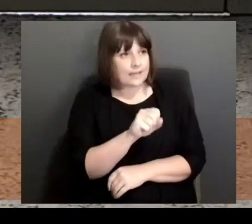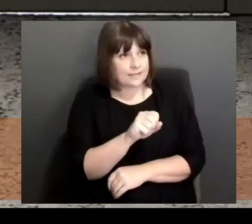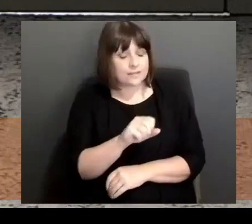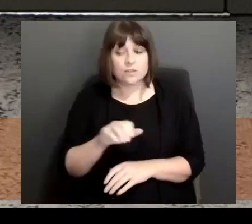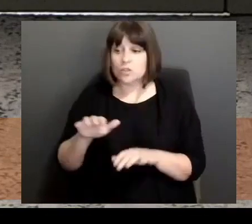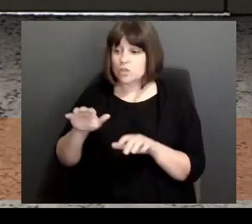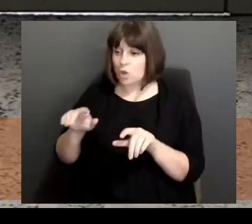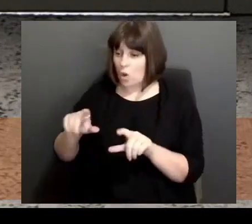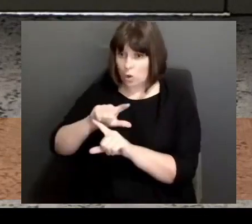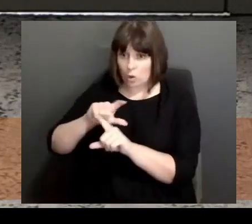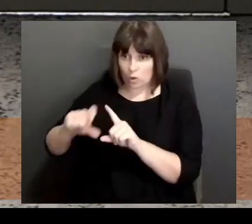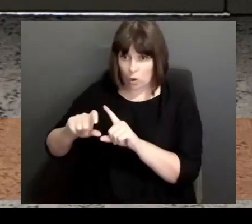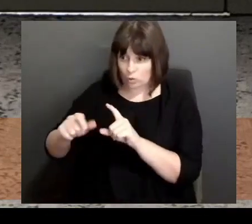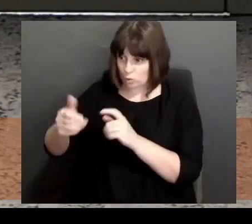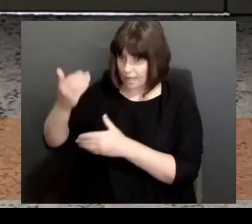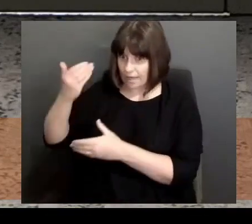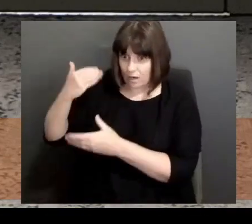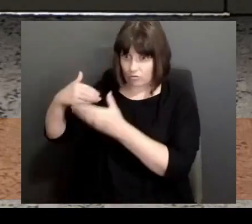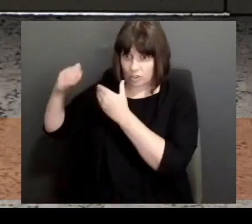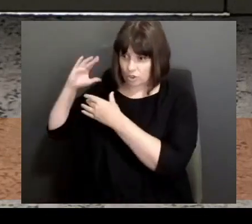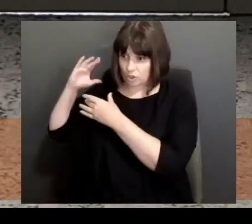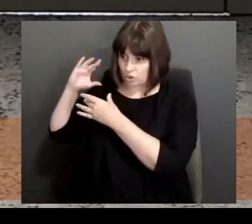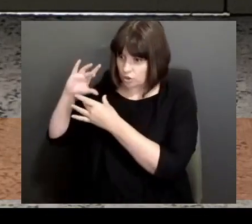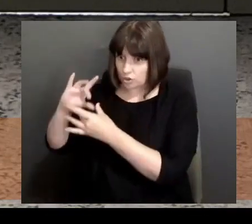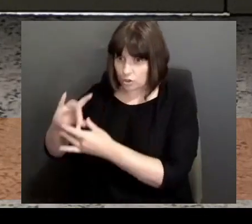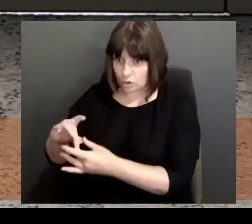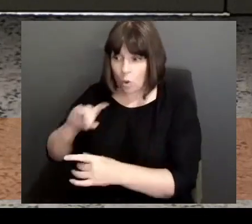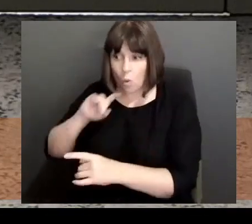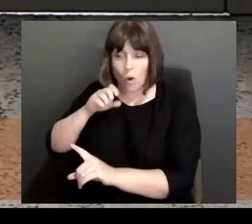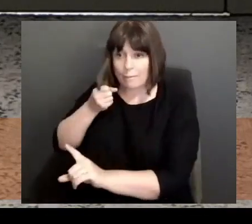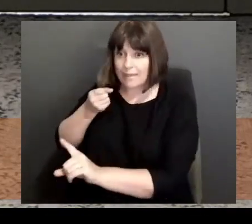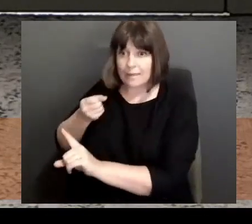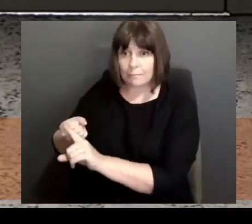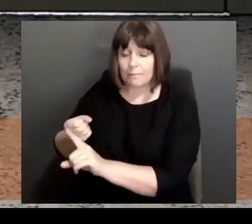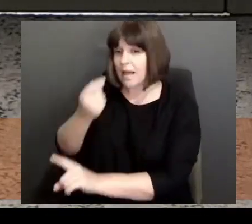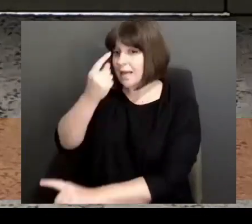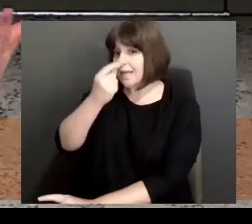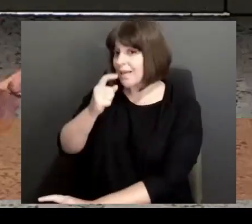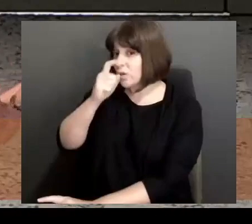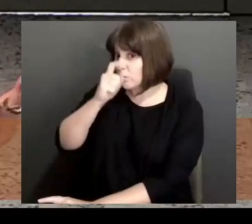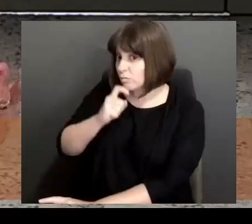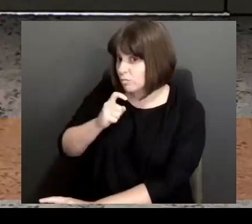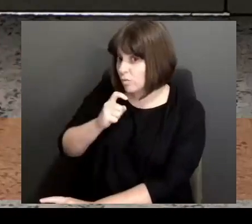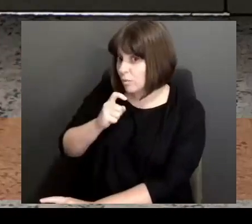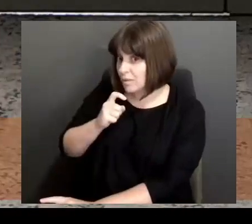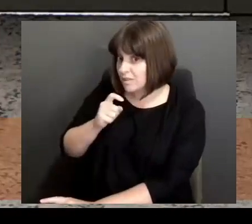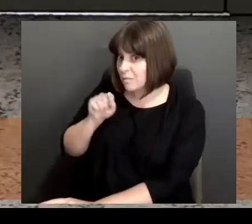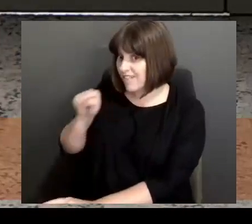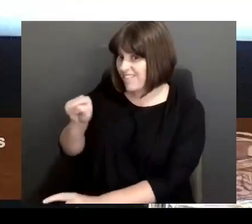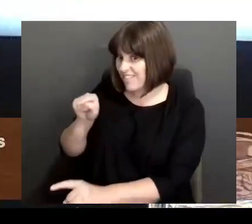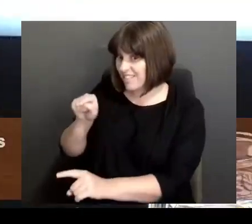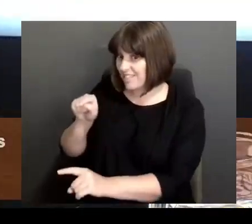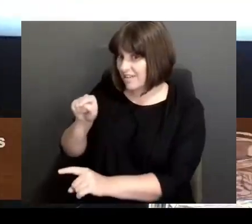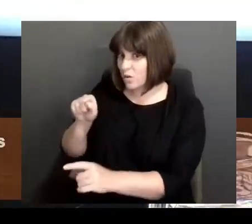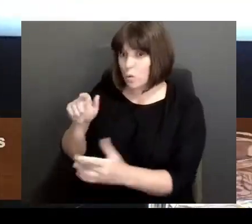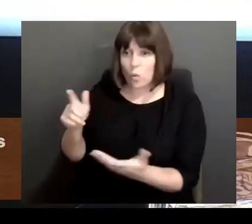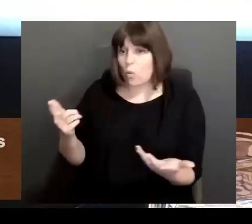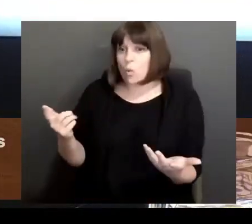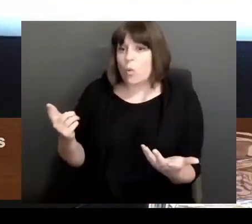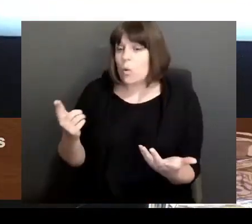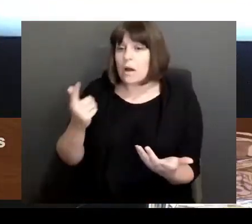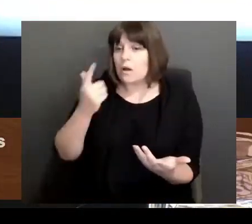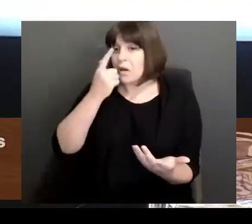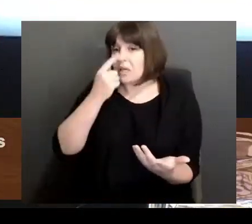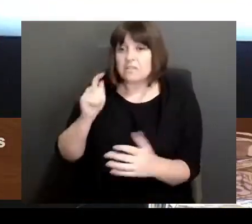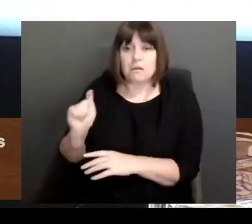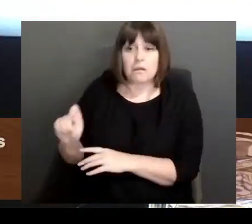not be impacted by the development of the transmission network, or is that just an input that can be overridden? No,